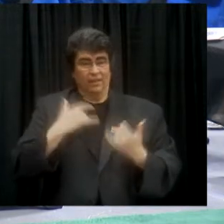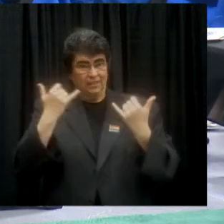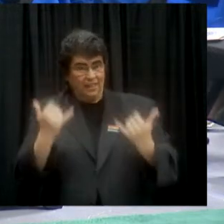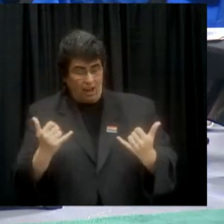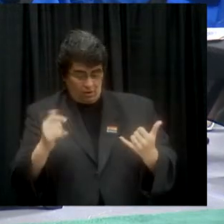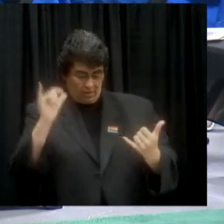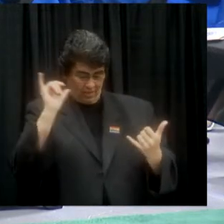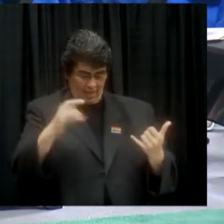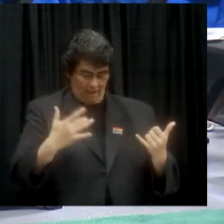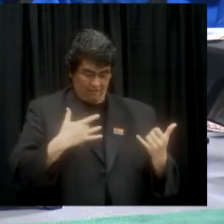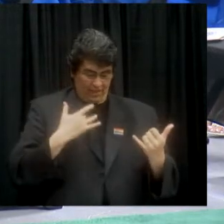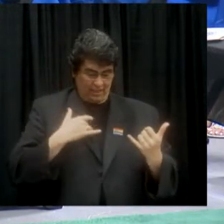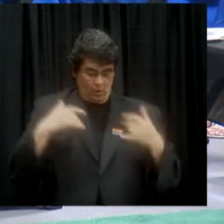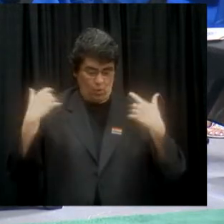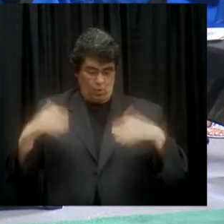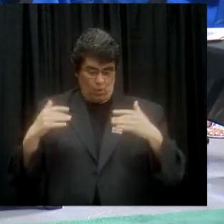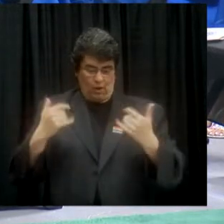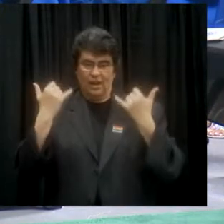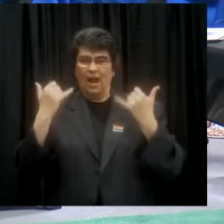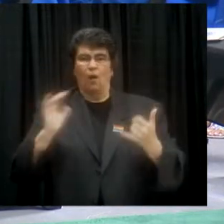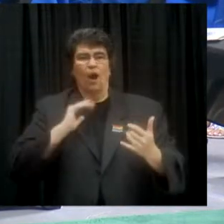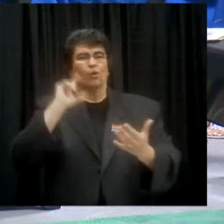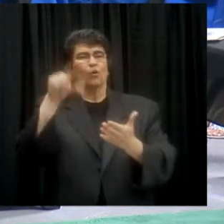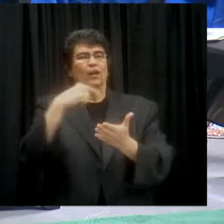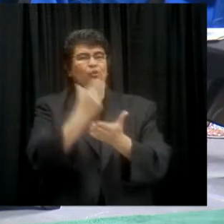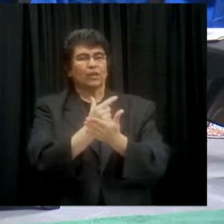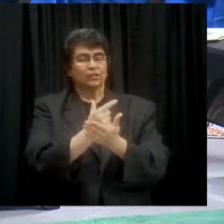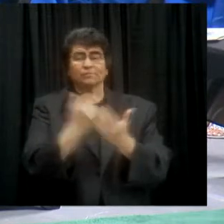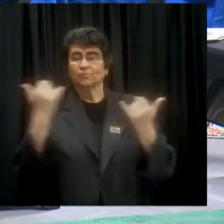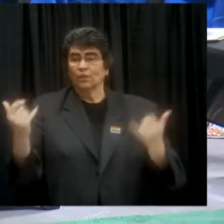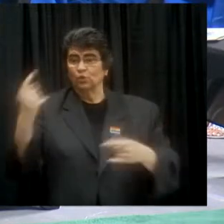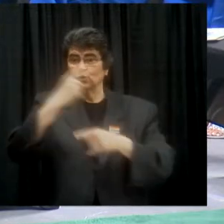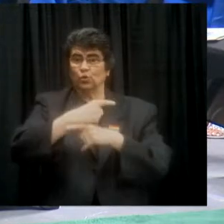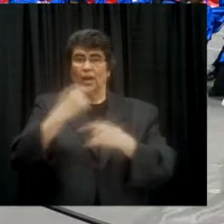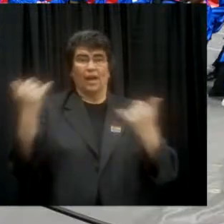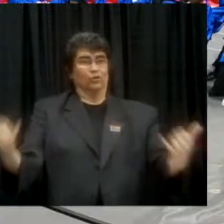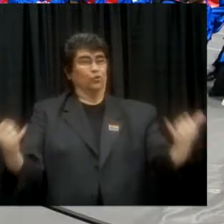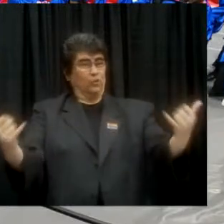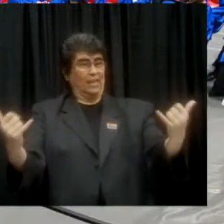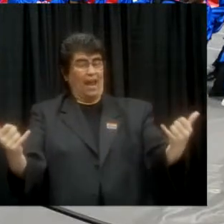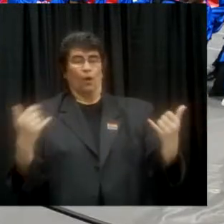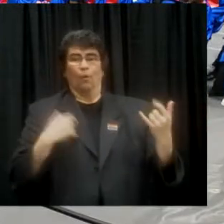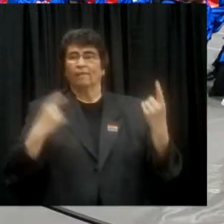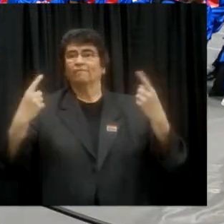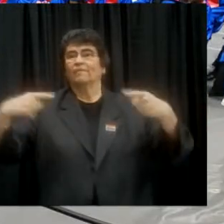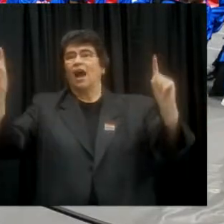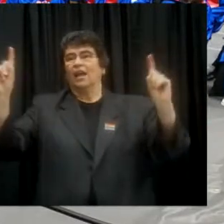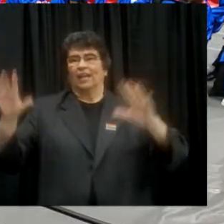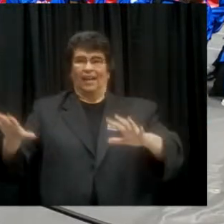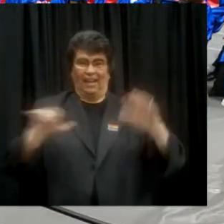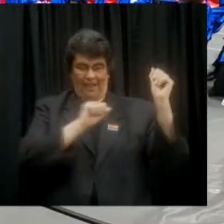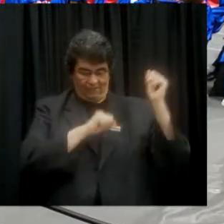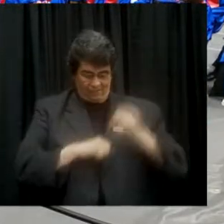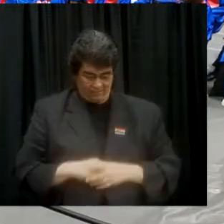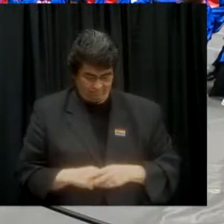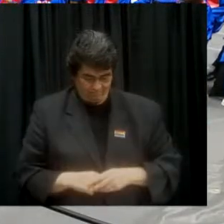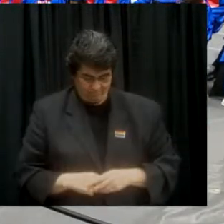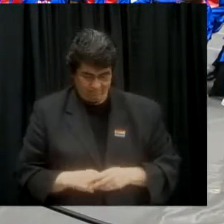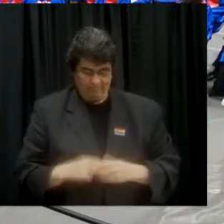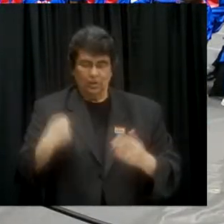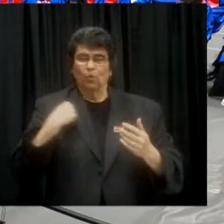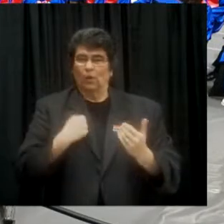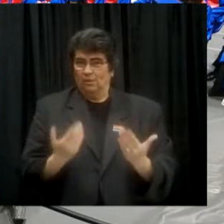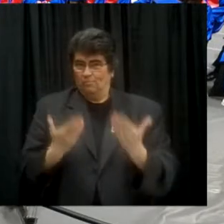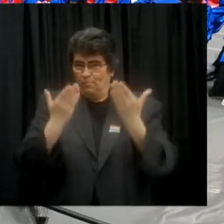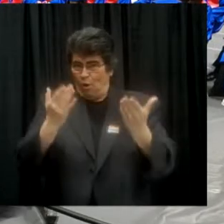feeling, because today is our graduation. Today marks the day we finally get to leave this place. And so then we